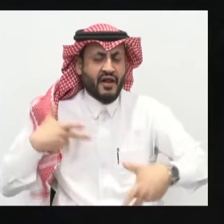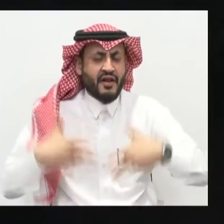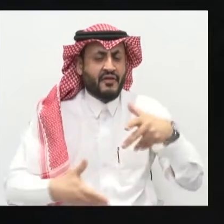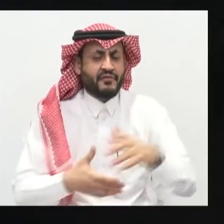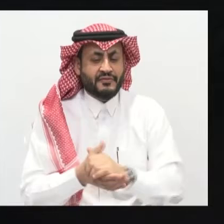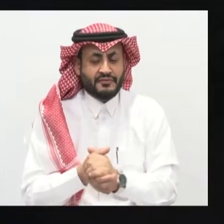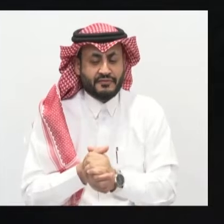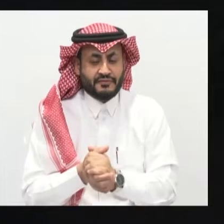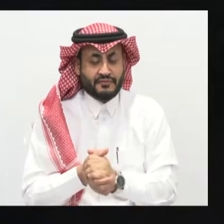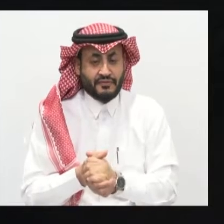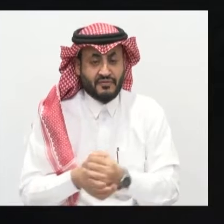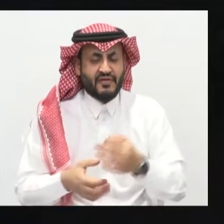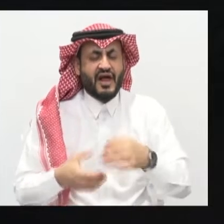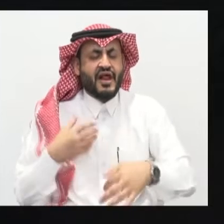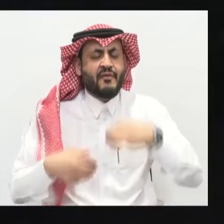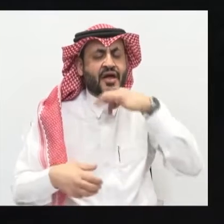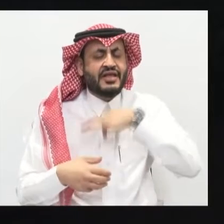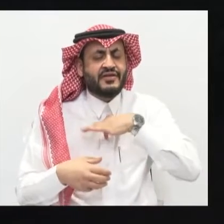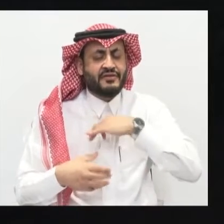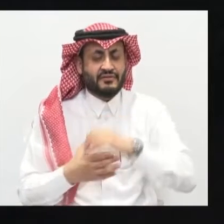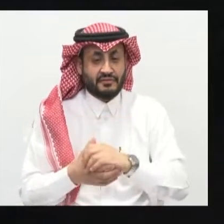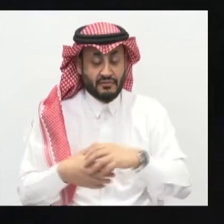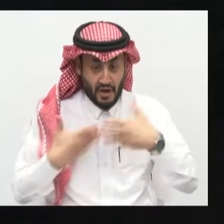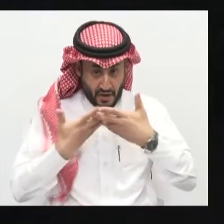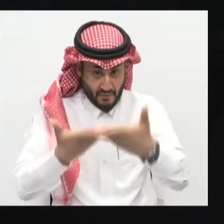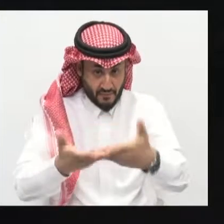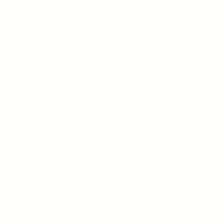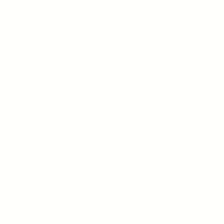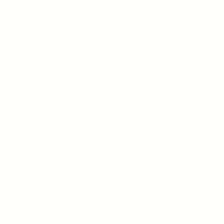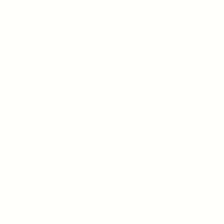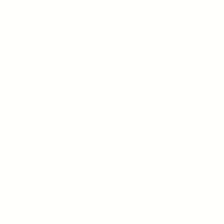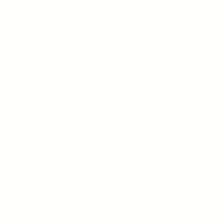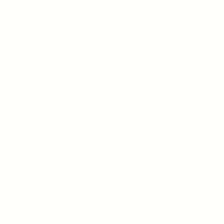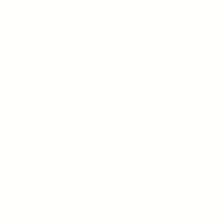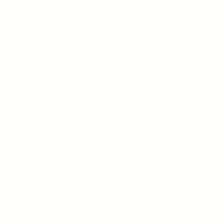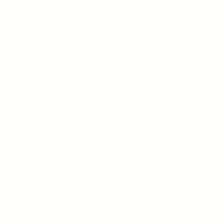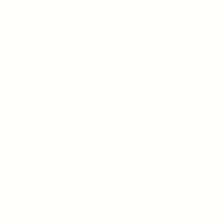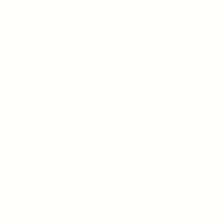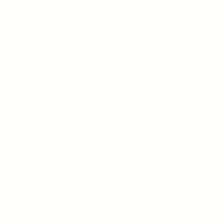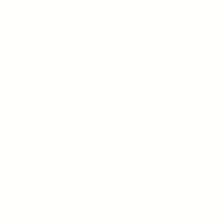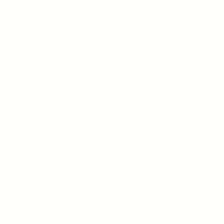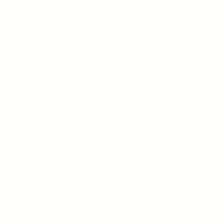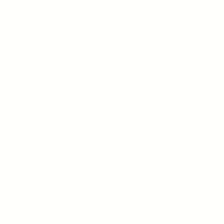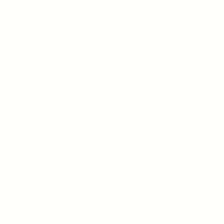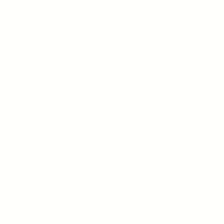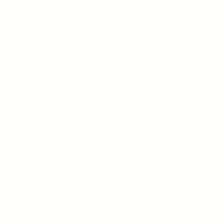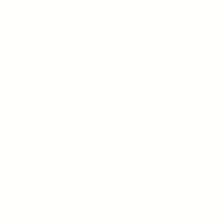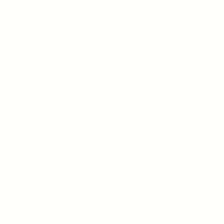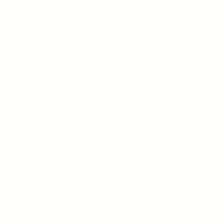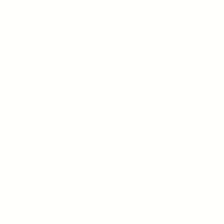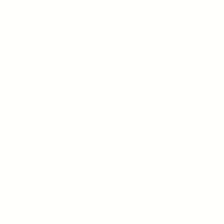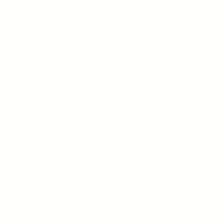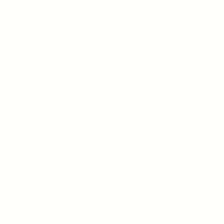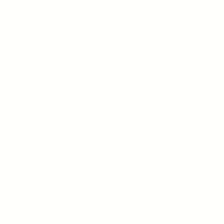Feelings, we feel them in the inside, right? Can we have feelings in the outside too? Okay, again, what are feelings and why do they